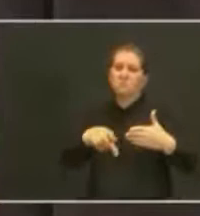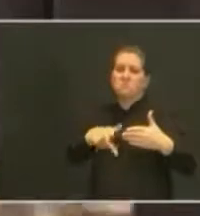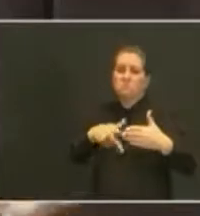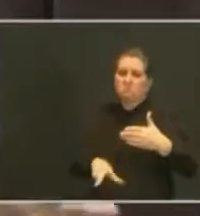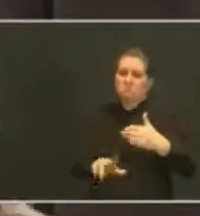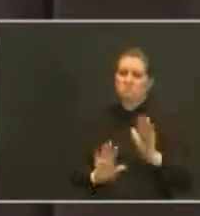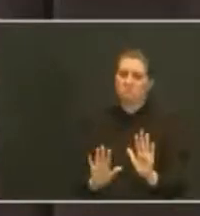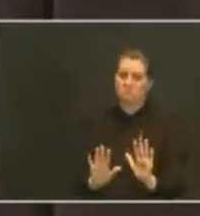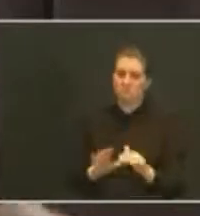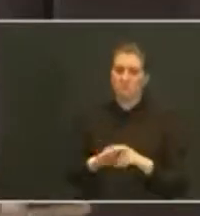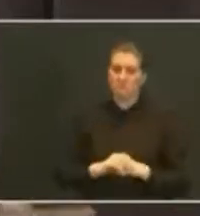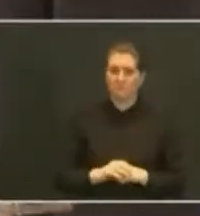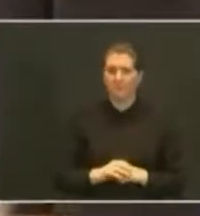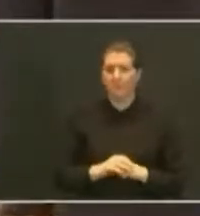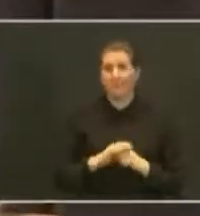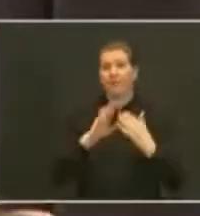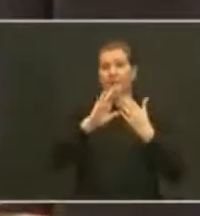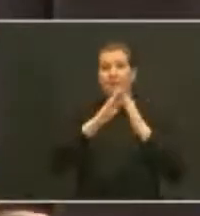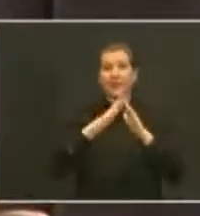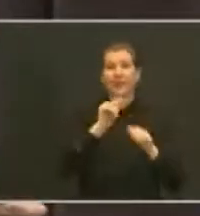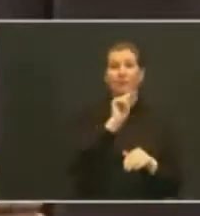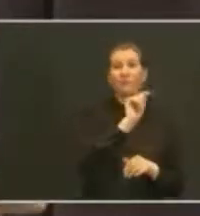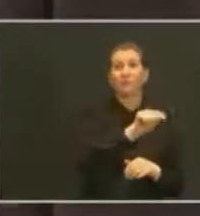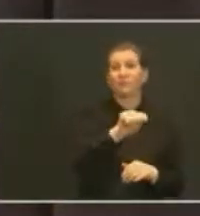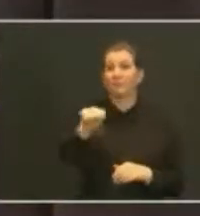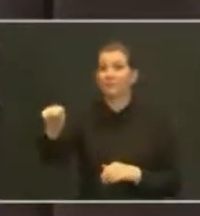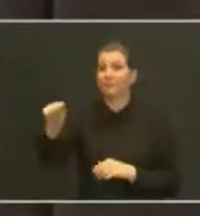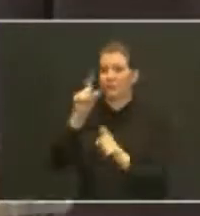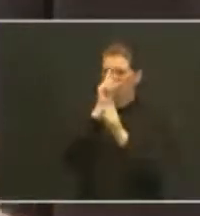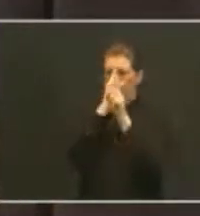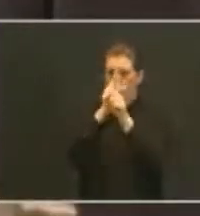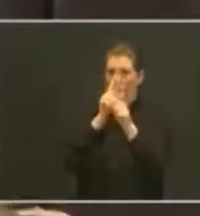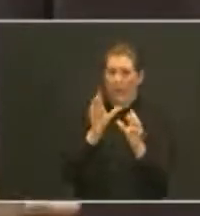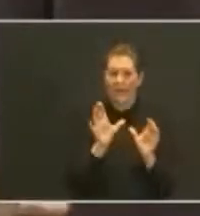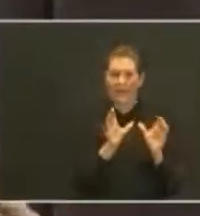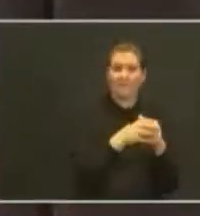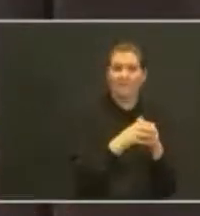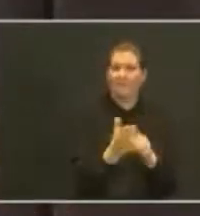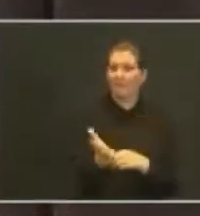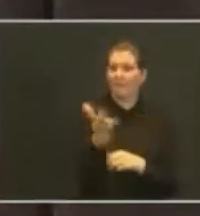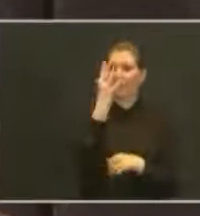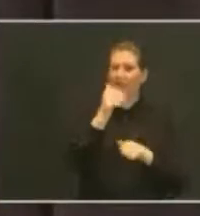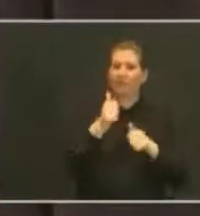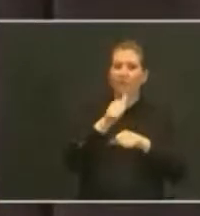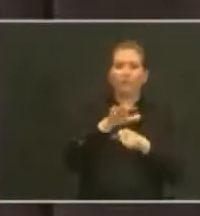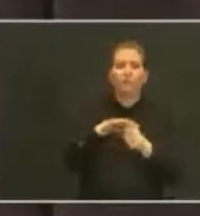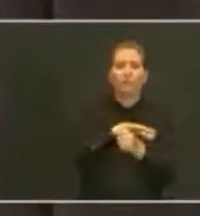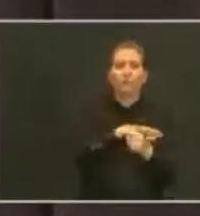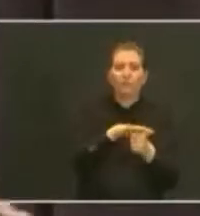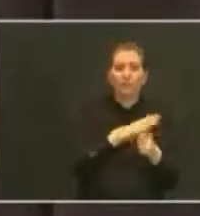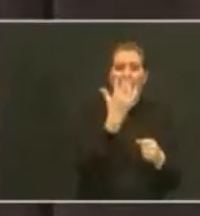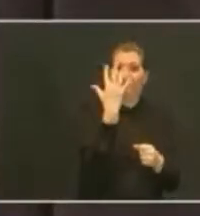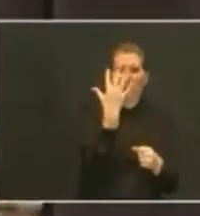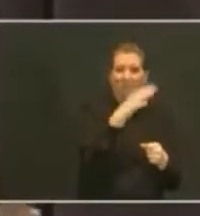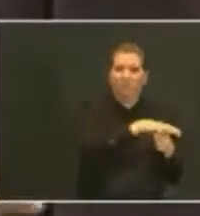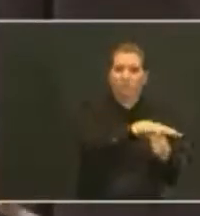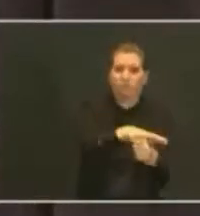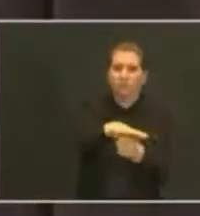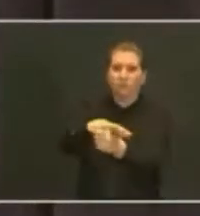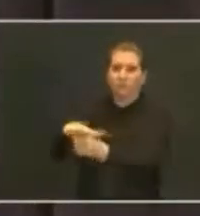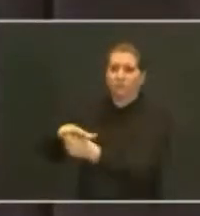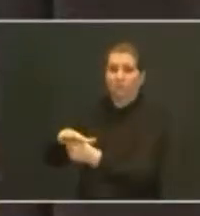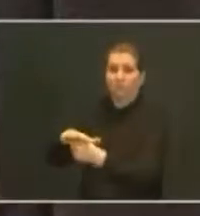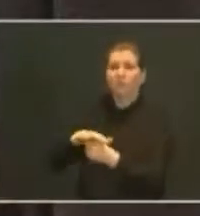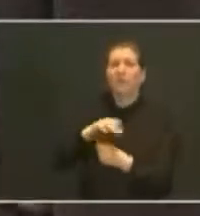just 5 regional clinics. And those appointments will also be available through the